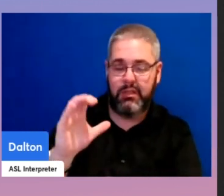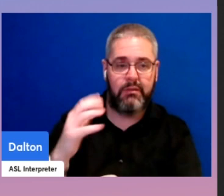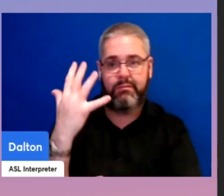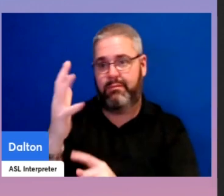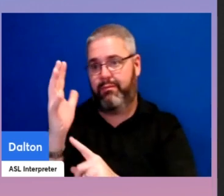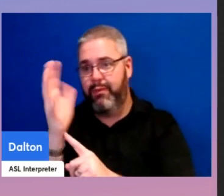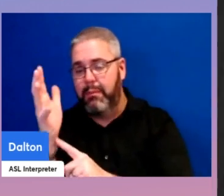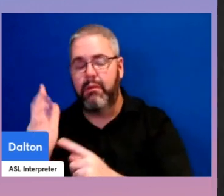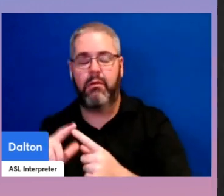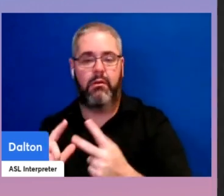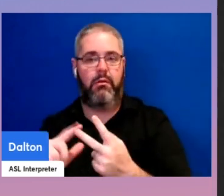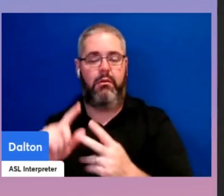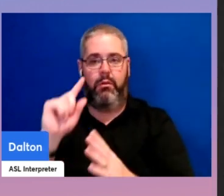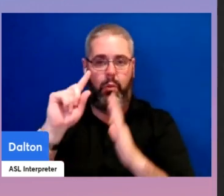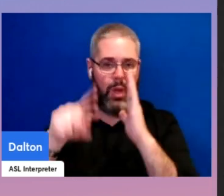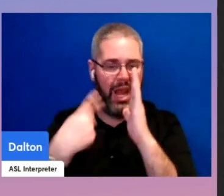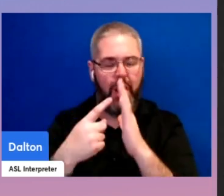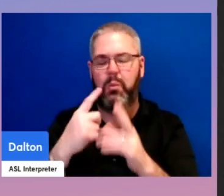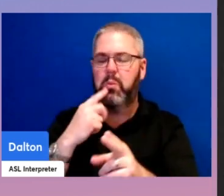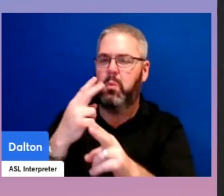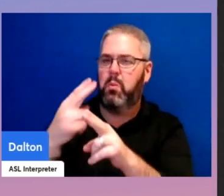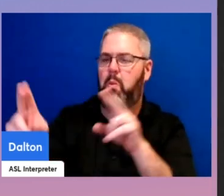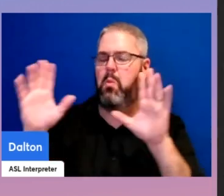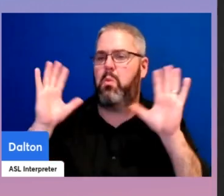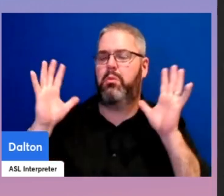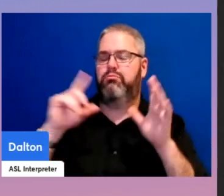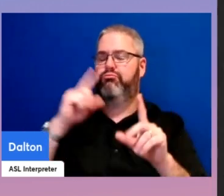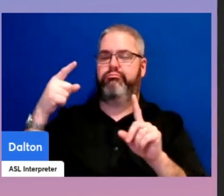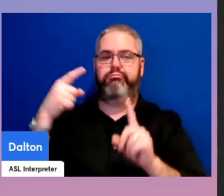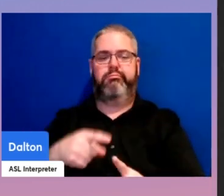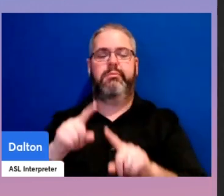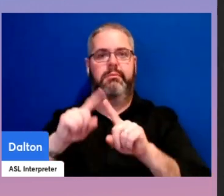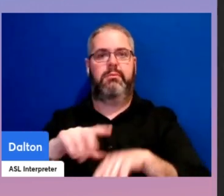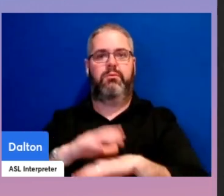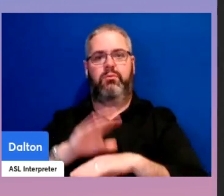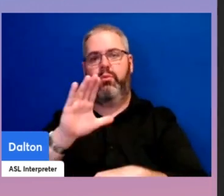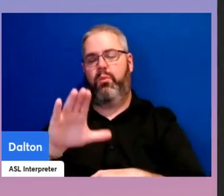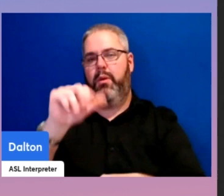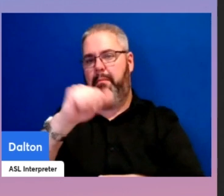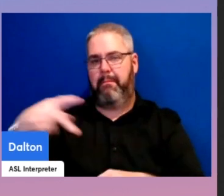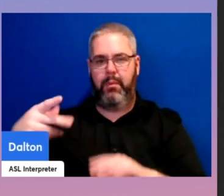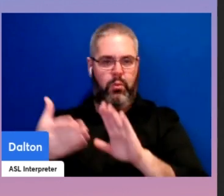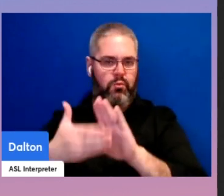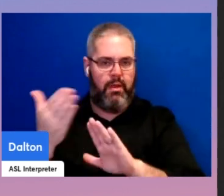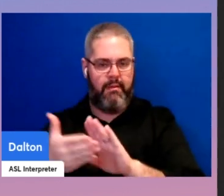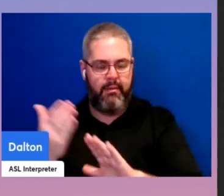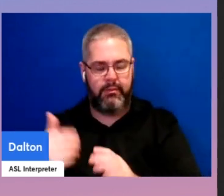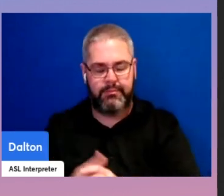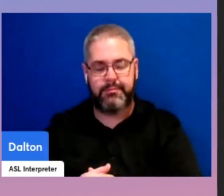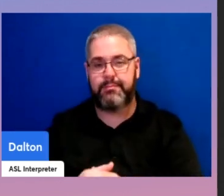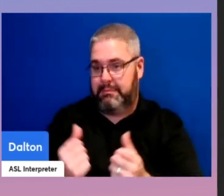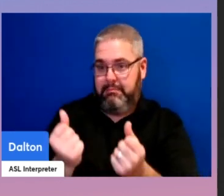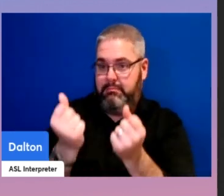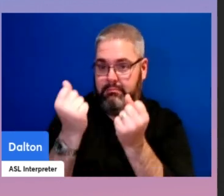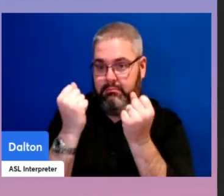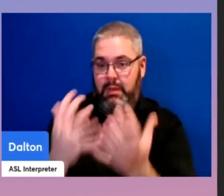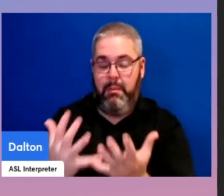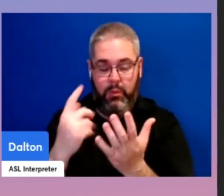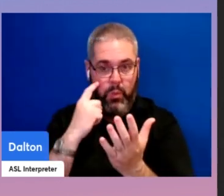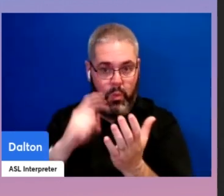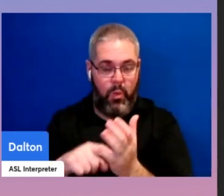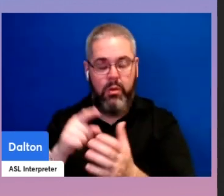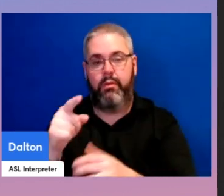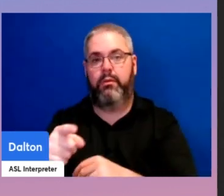be for an hour, whatever. It really just depends on how your application runs, right? It depends on how many times is it reaching out